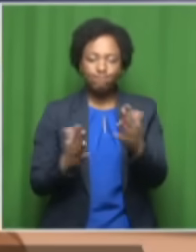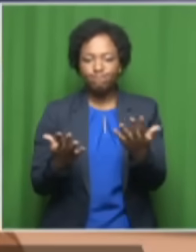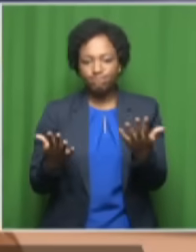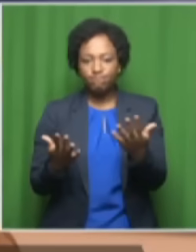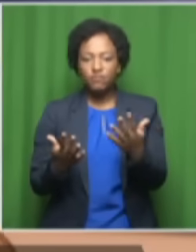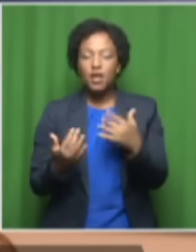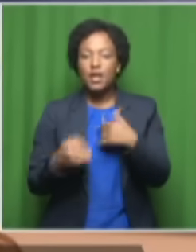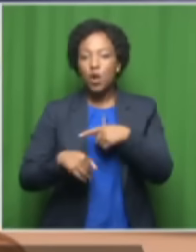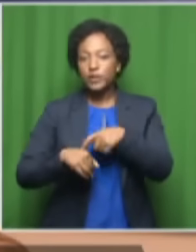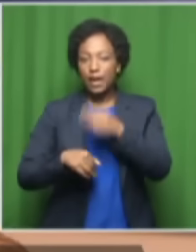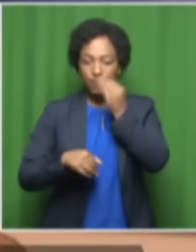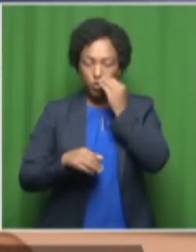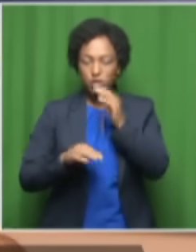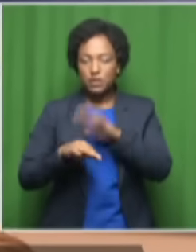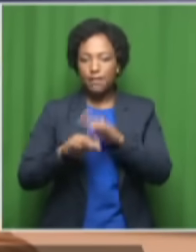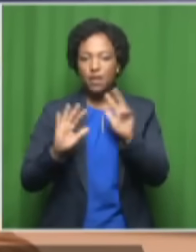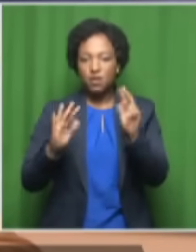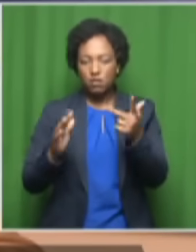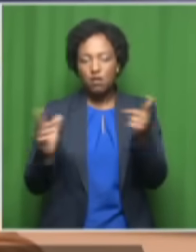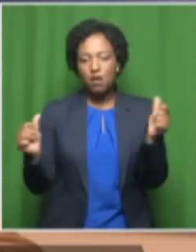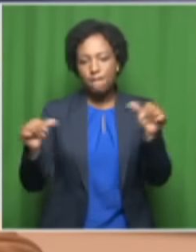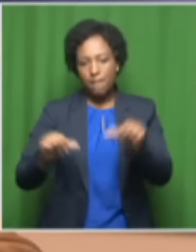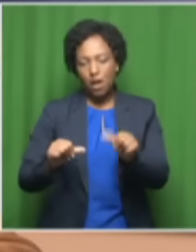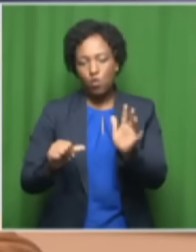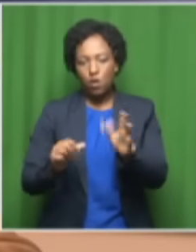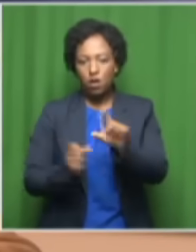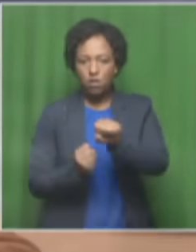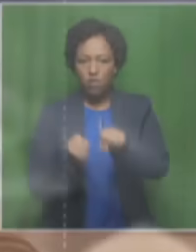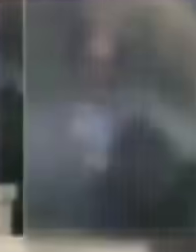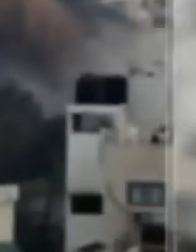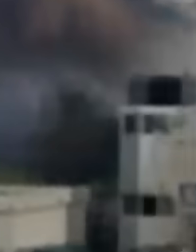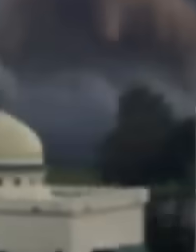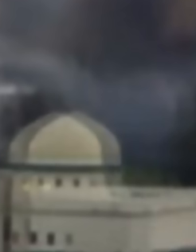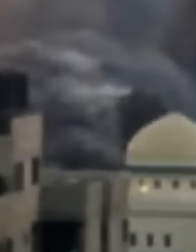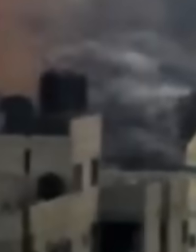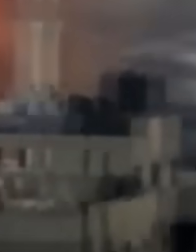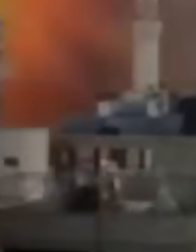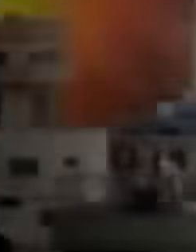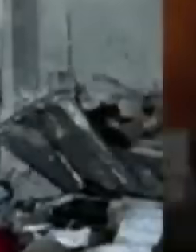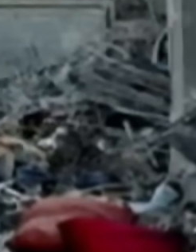let's get into our news at 8 o'clock and then we'll come and wrap up this conversation.